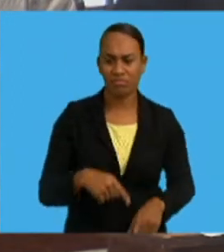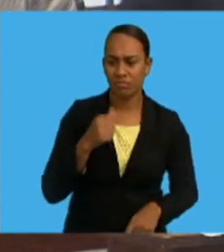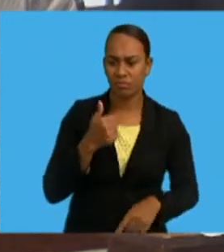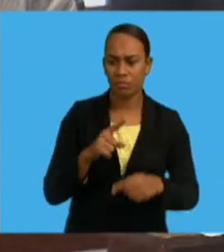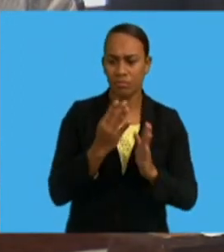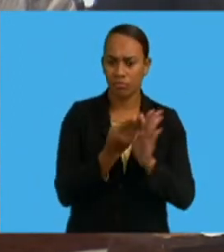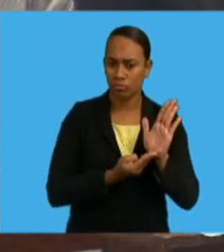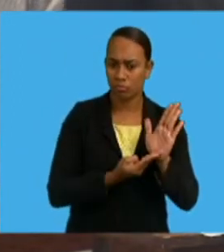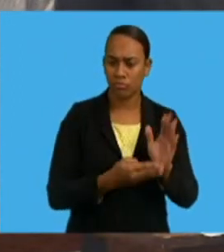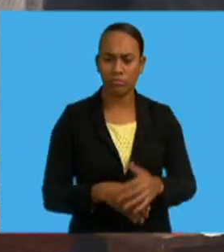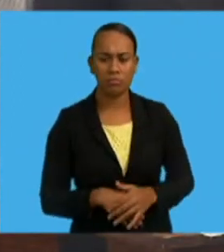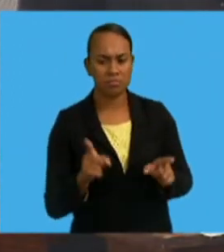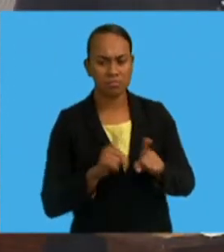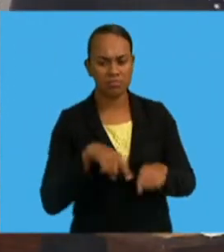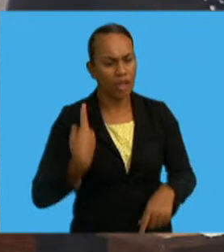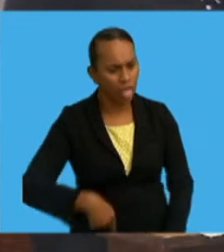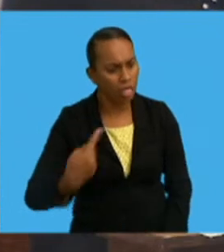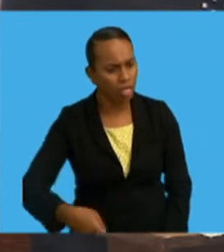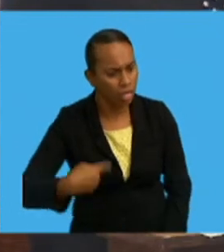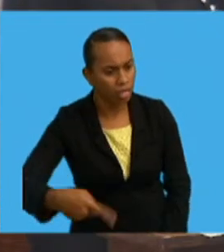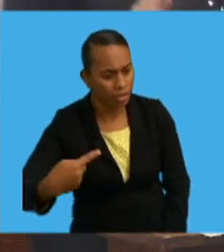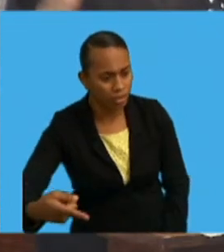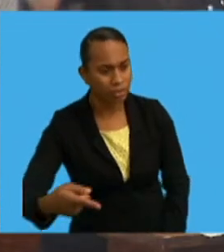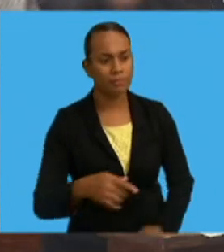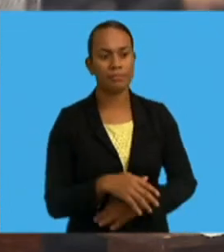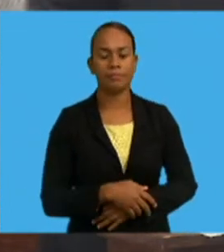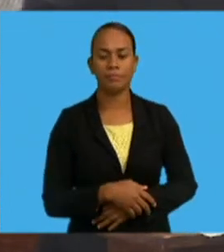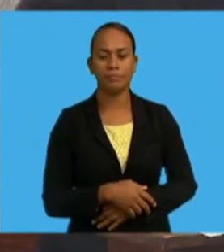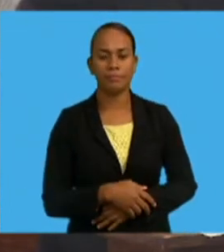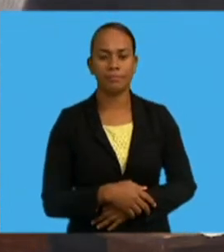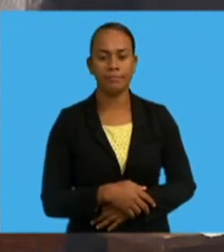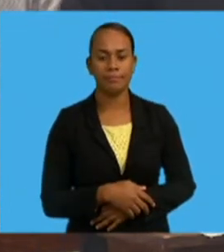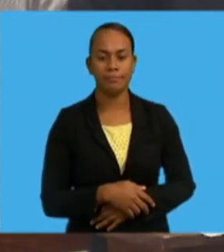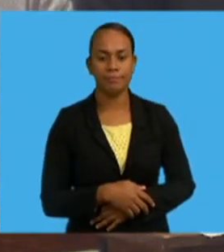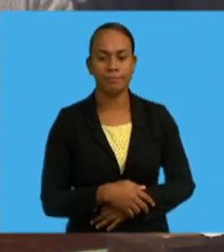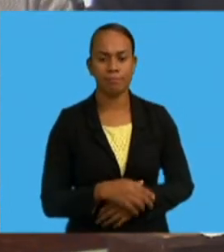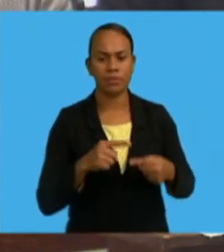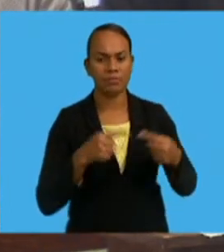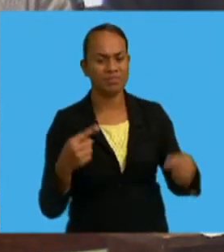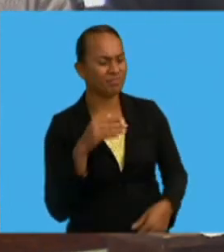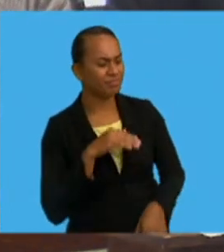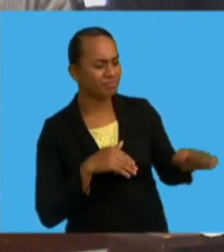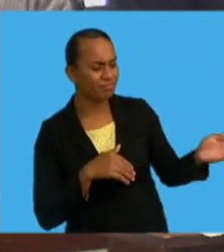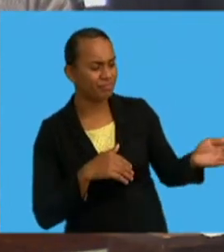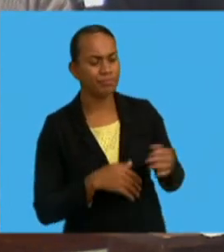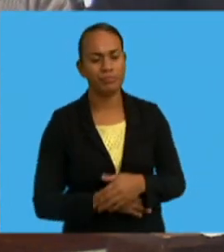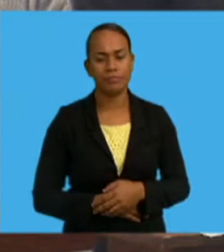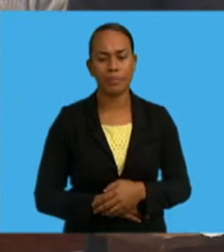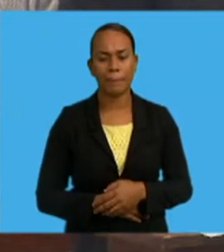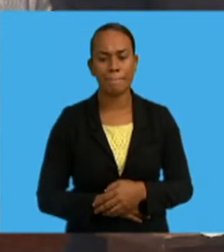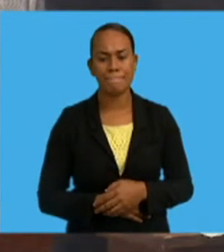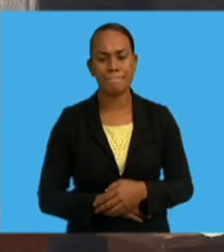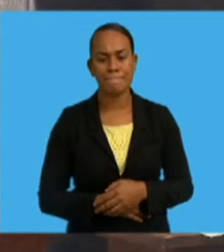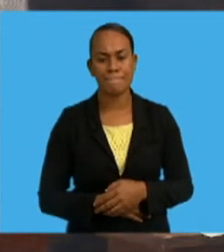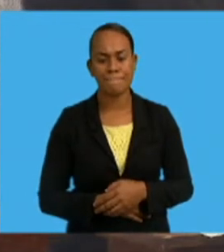is simply an ongoing case of lost logic for the members on this side of the House. Madam Speaker, coming to